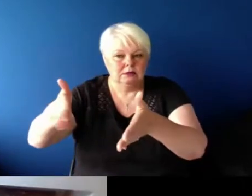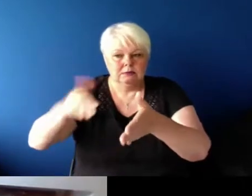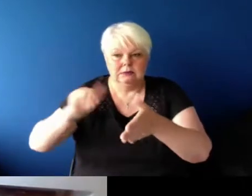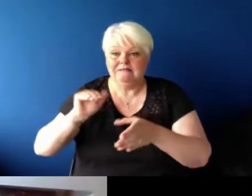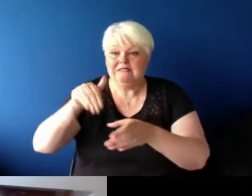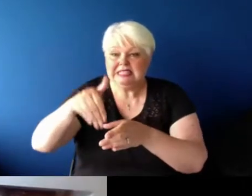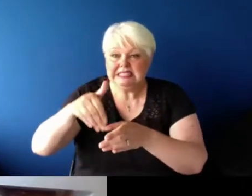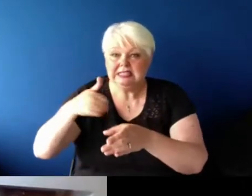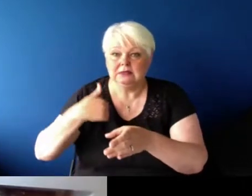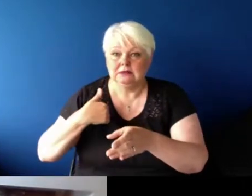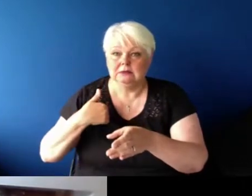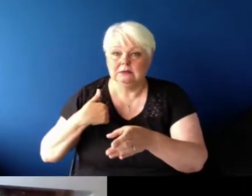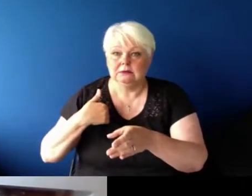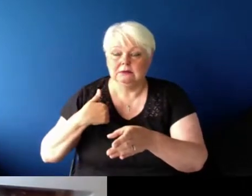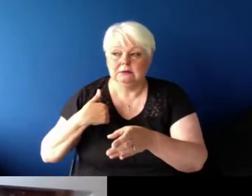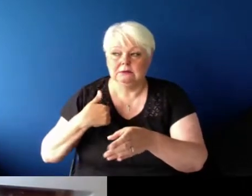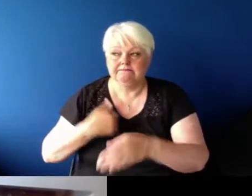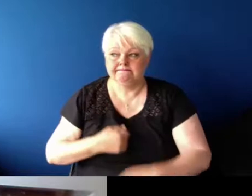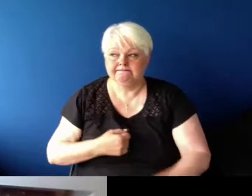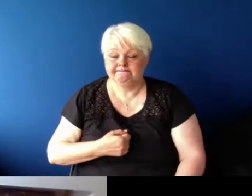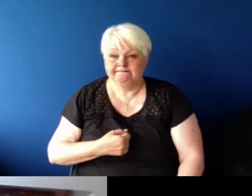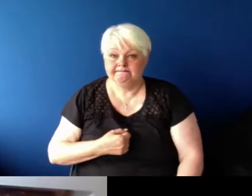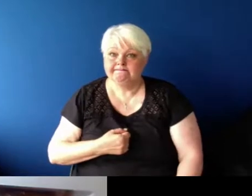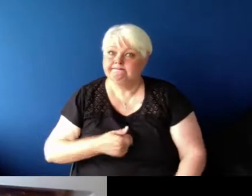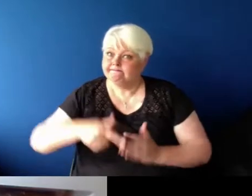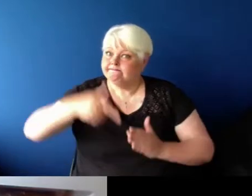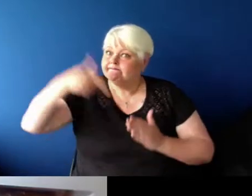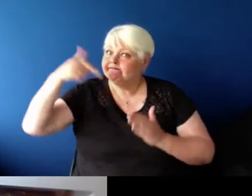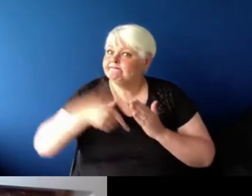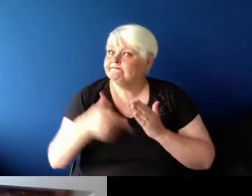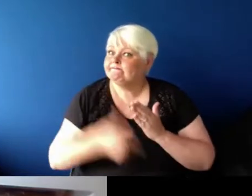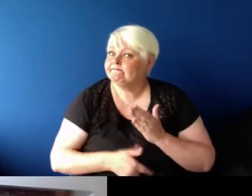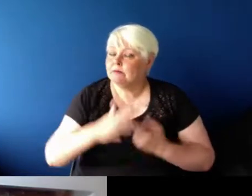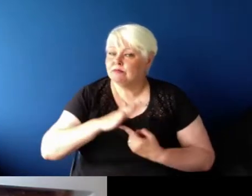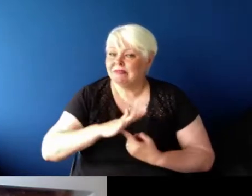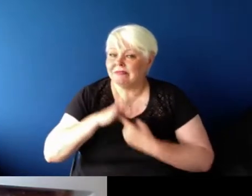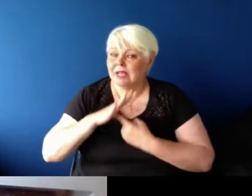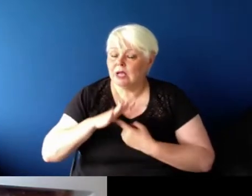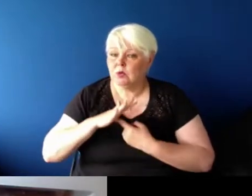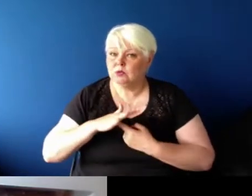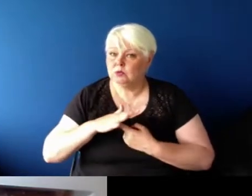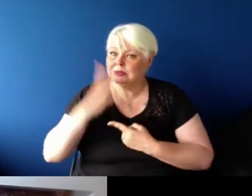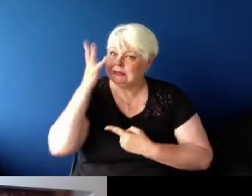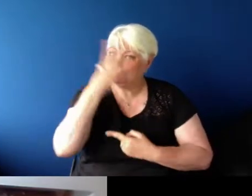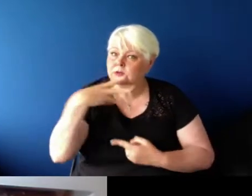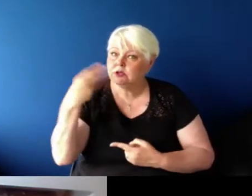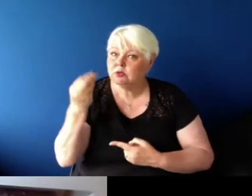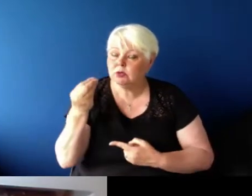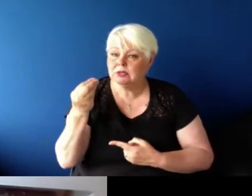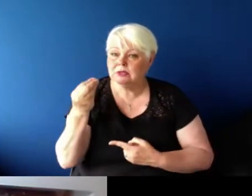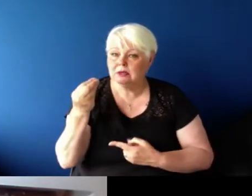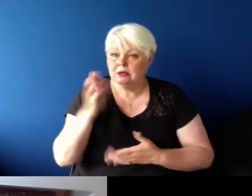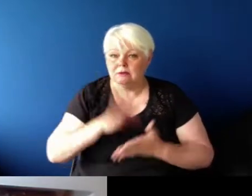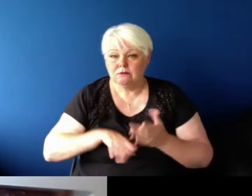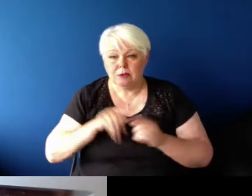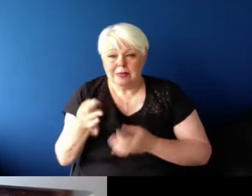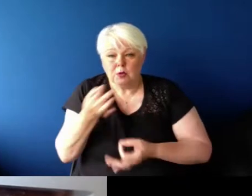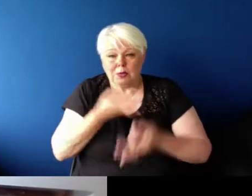and spiritual. And so therefore, I think it's probably not so surprising that out of all that questioning